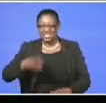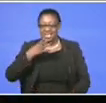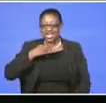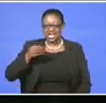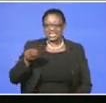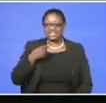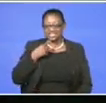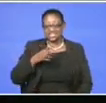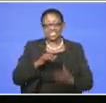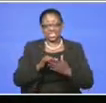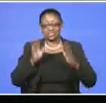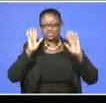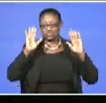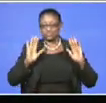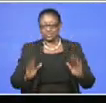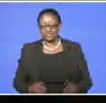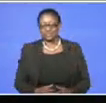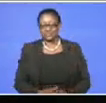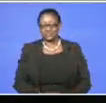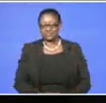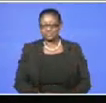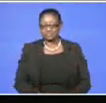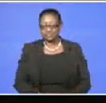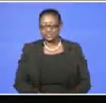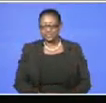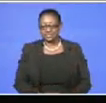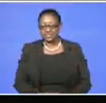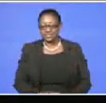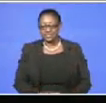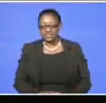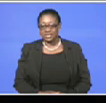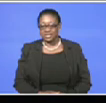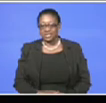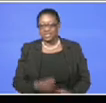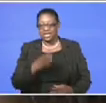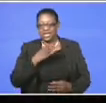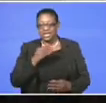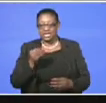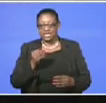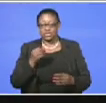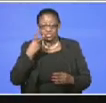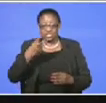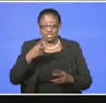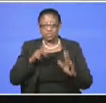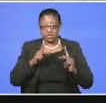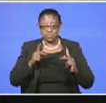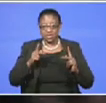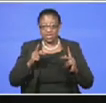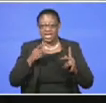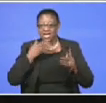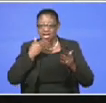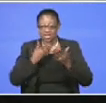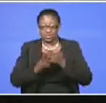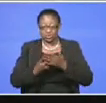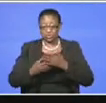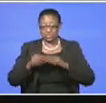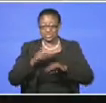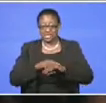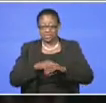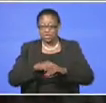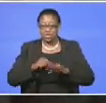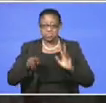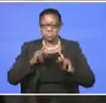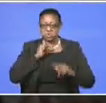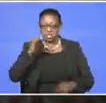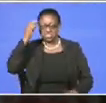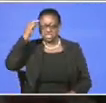that speaks for itself. Everybody just link up and having a time, and no one wasn't thinking about if you're from Jamaica and if from Cayman